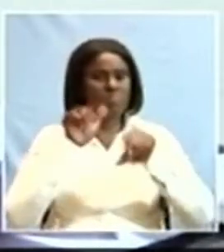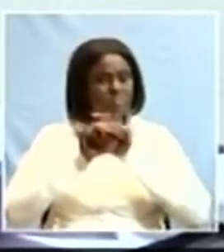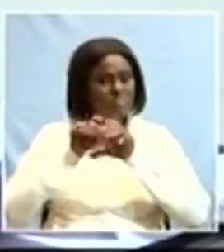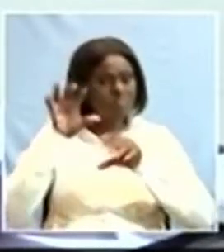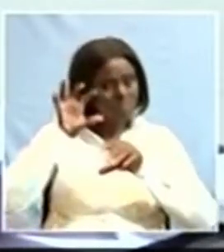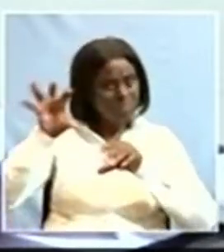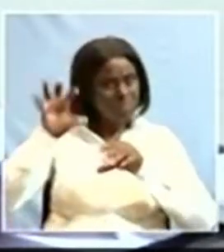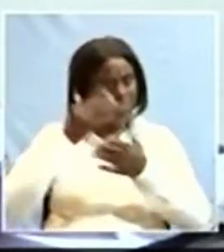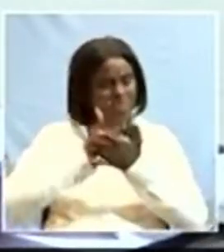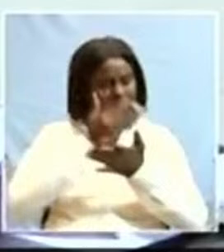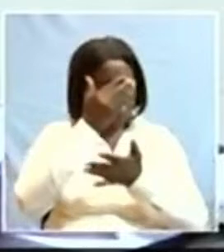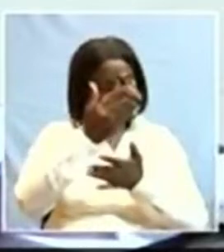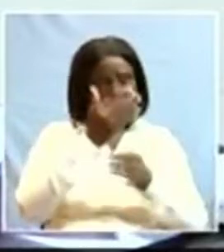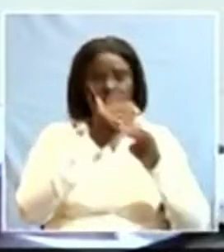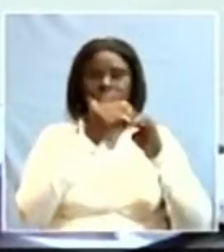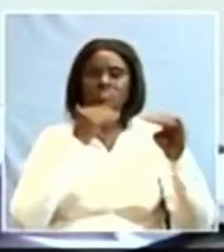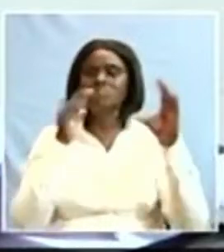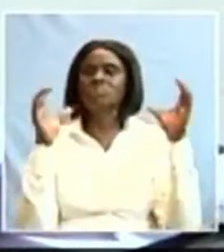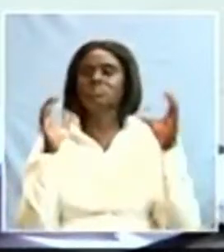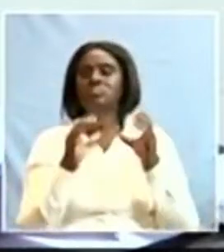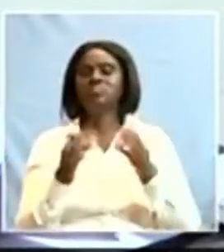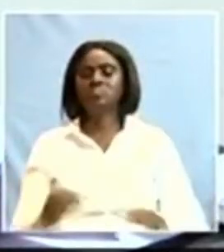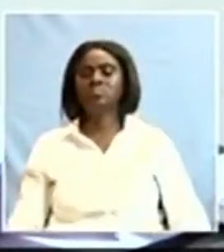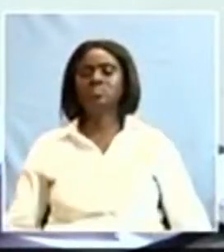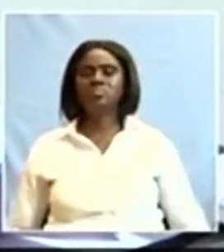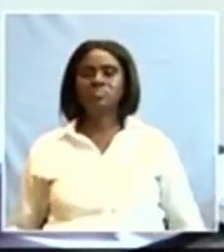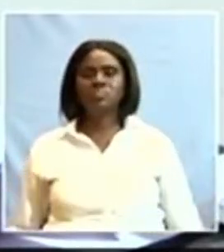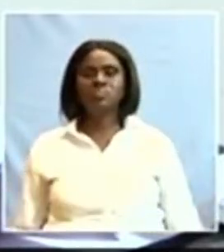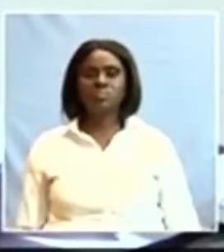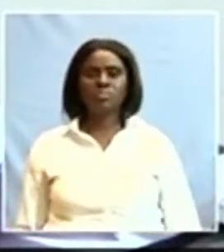provincial procurement committee?